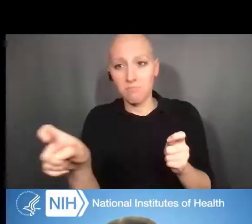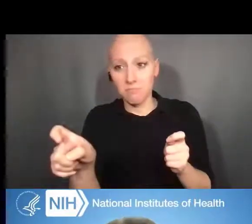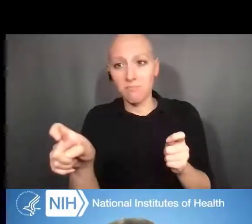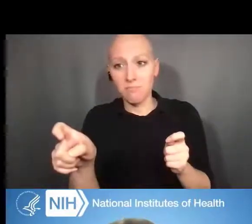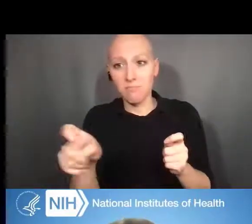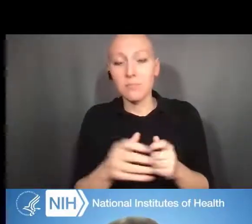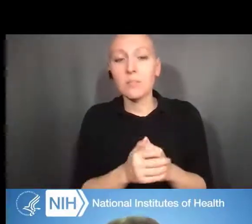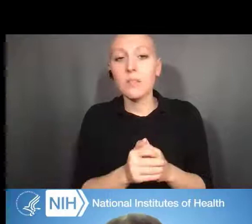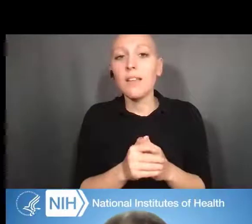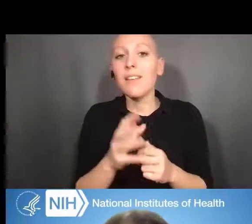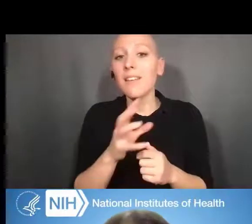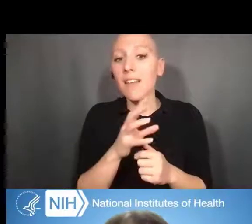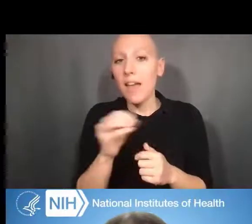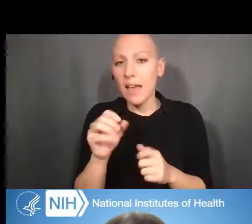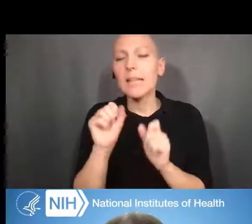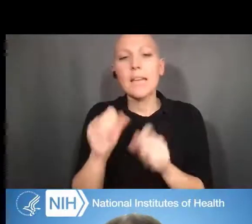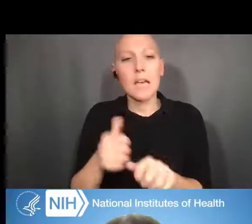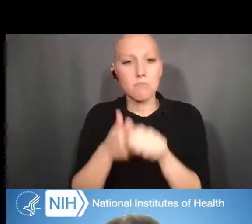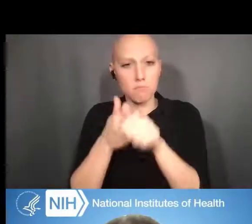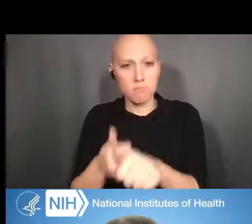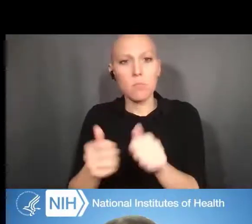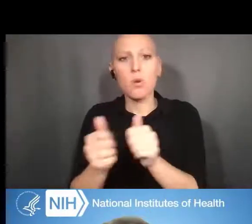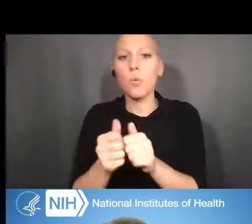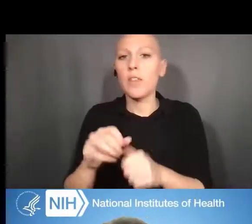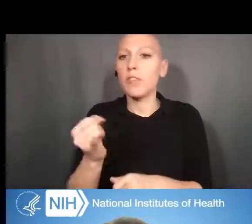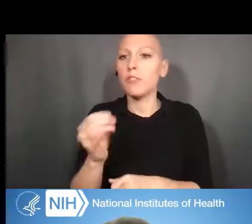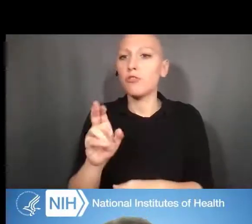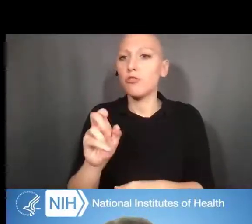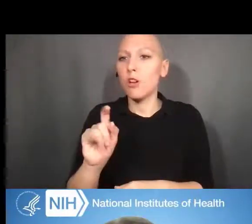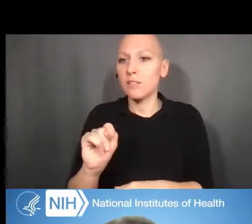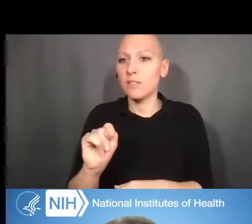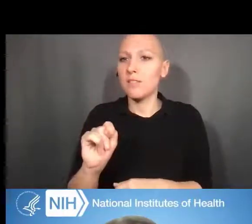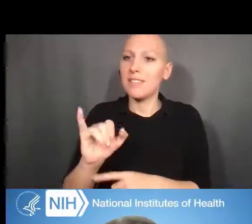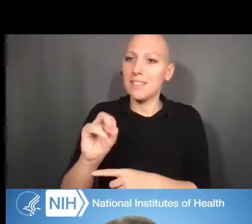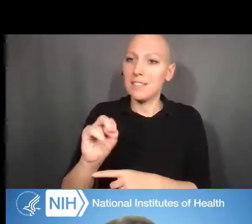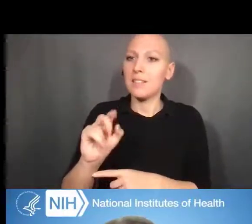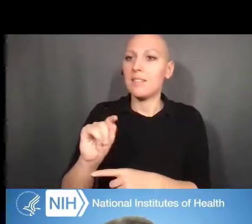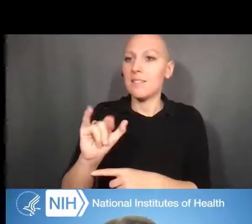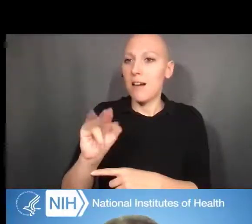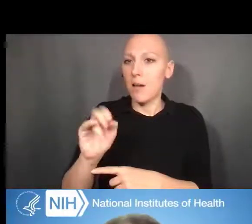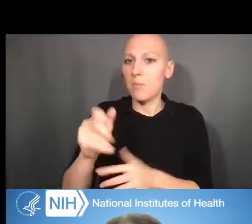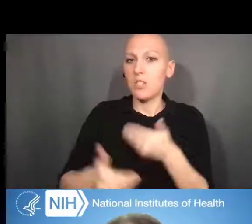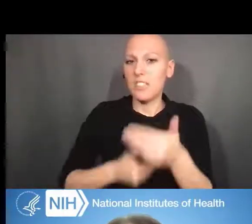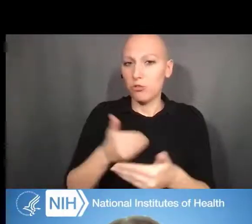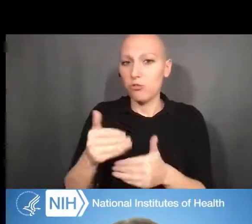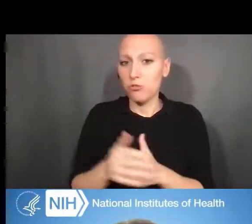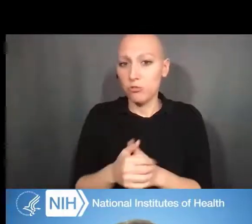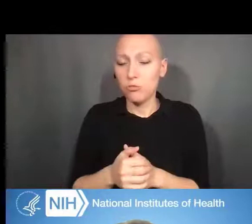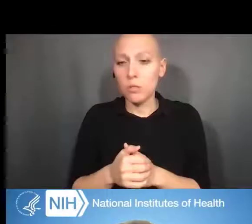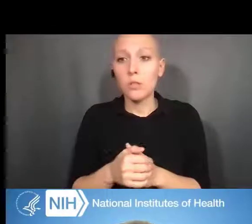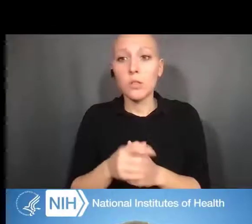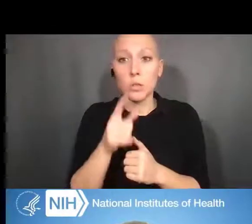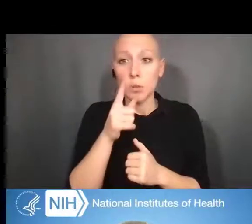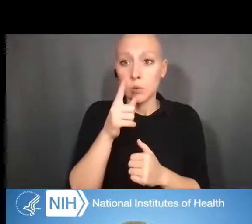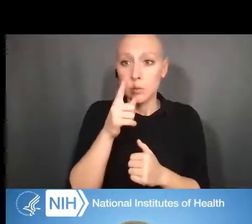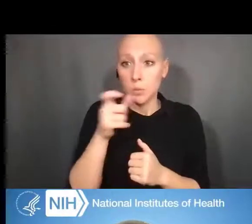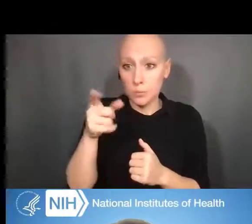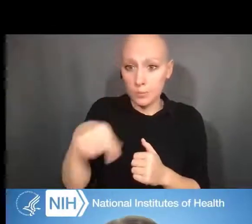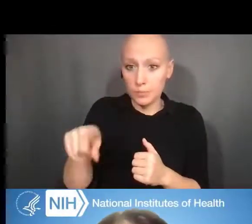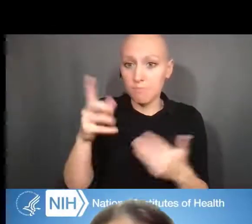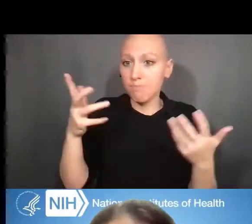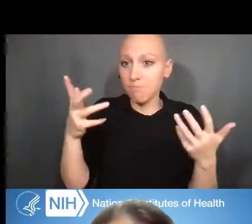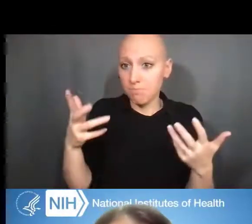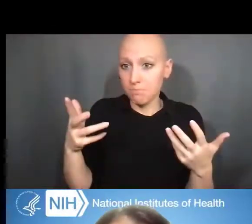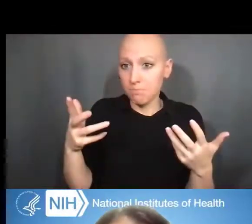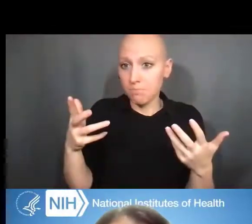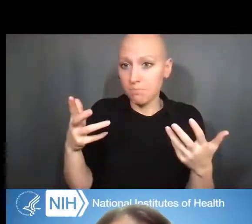accordance with just-in-time procedures. So those of you who have submitted did